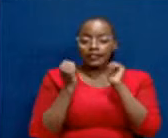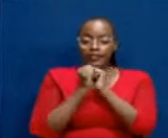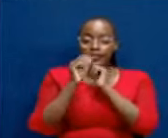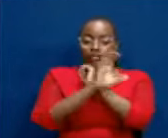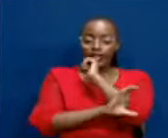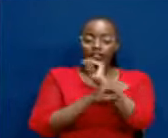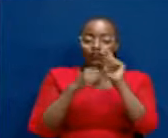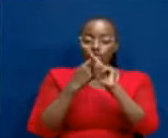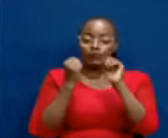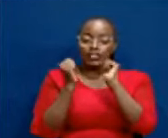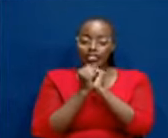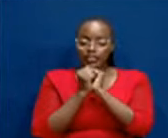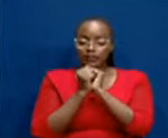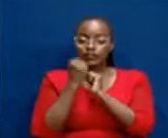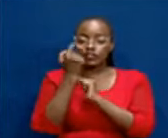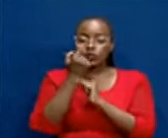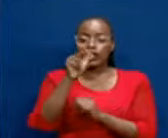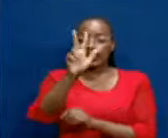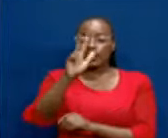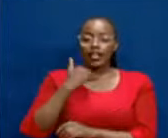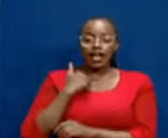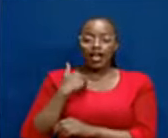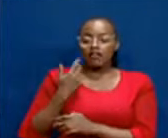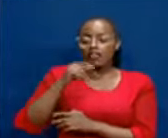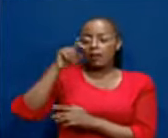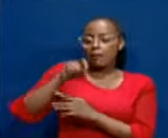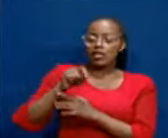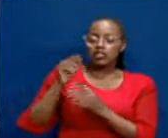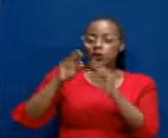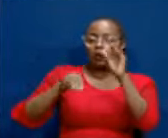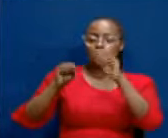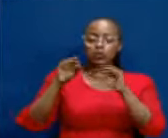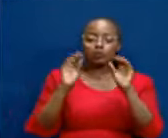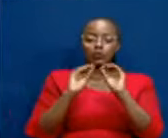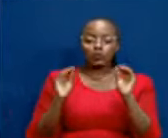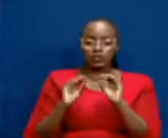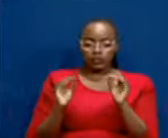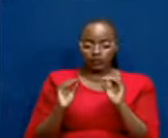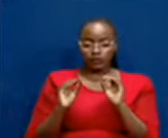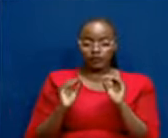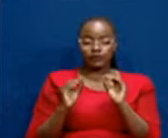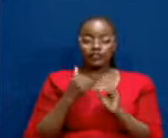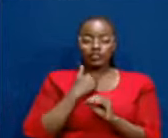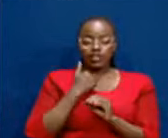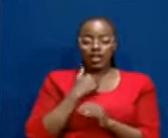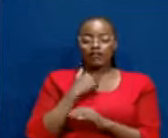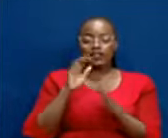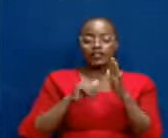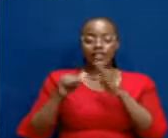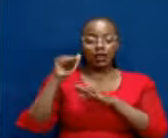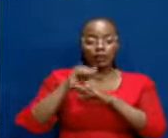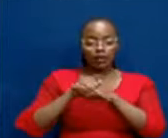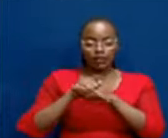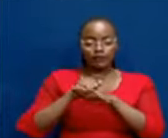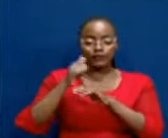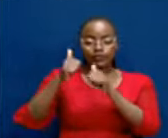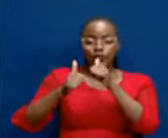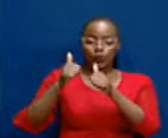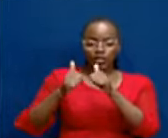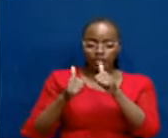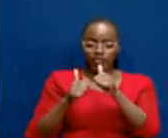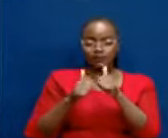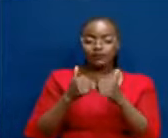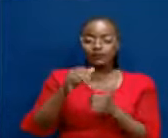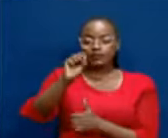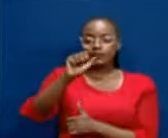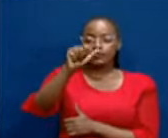Out of the 10, only 3 didn't have the mandatory contribution. You have got Singapore, which some